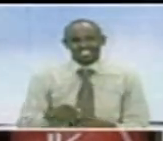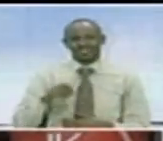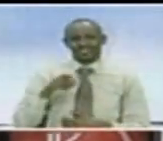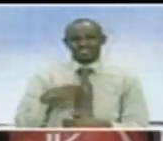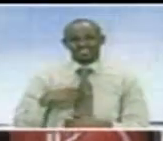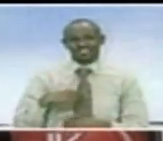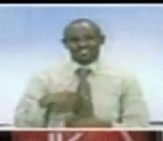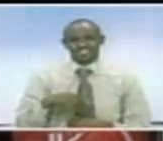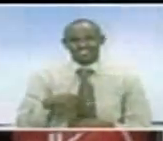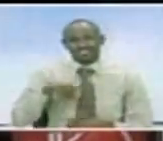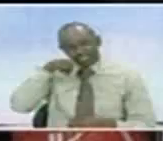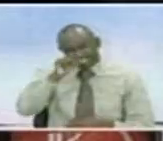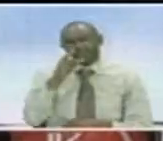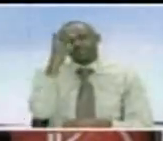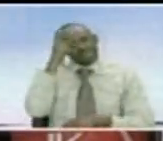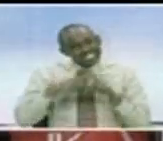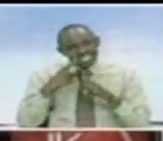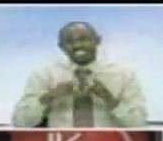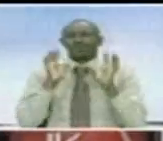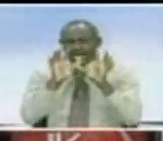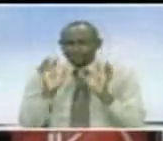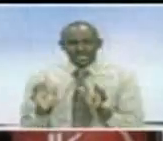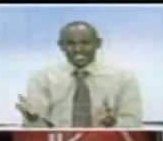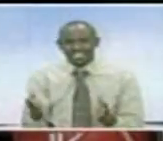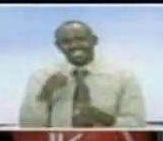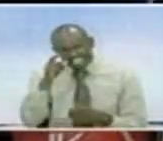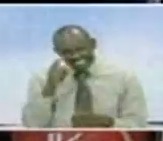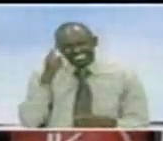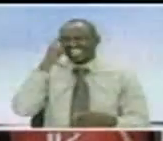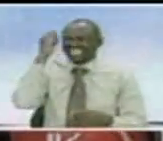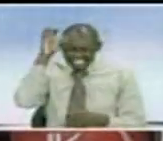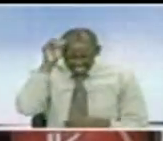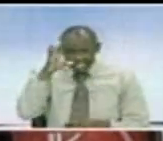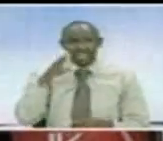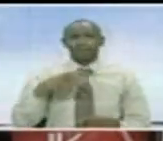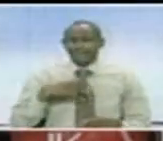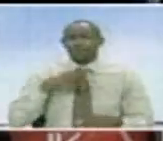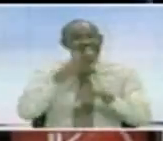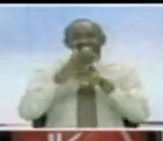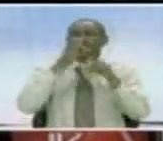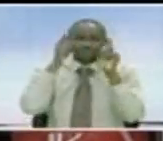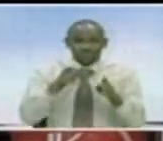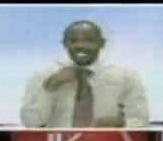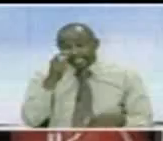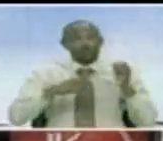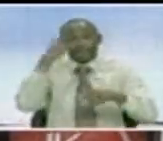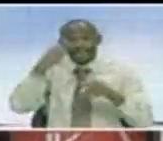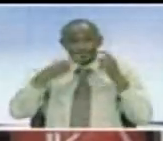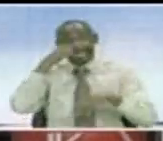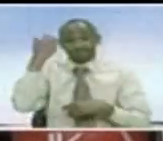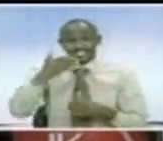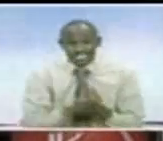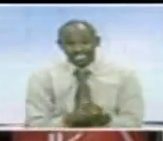grueling, whatever, 2 years of campaigning. It's a headache. People lie to you. They tell you you're winning every